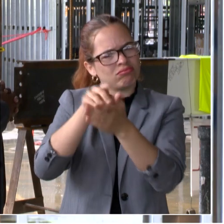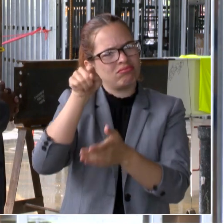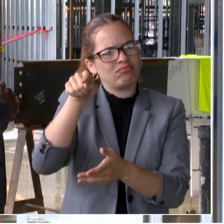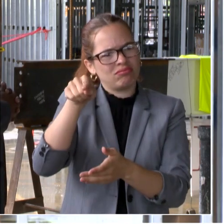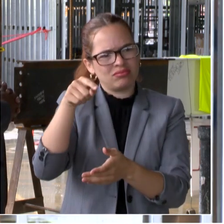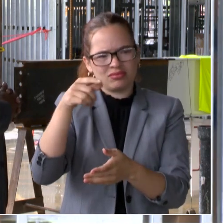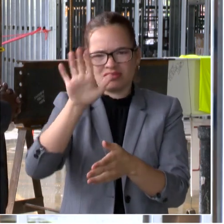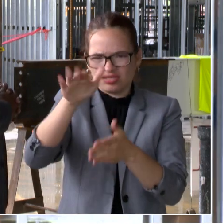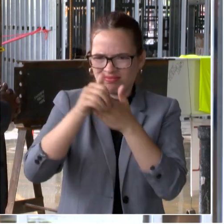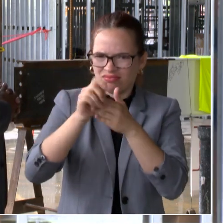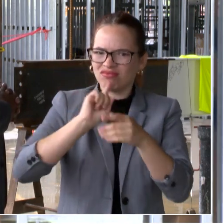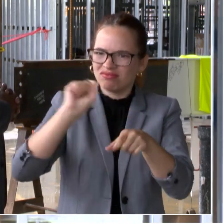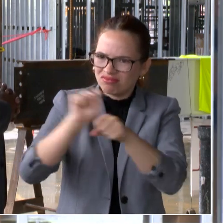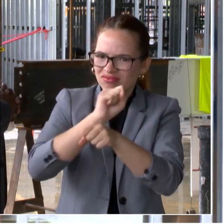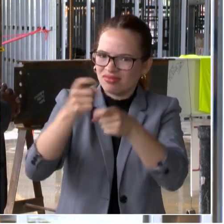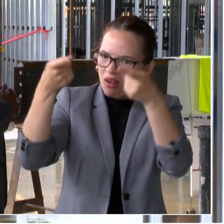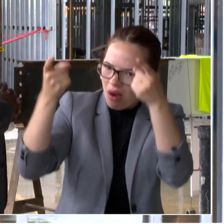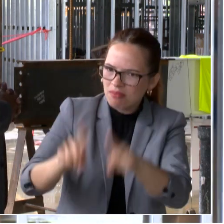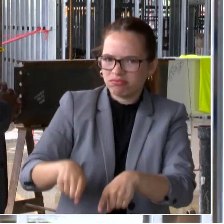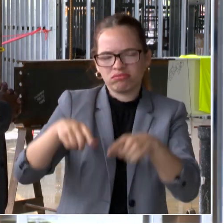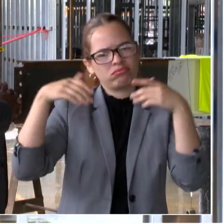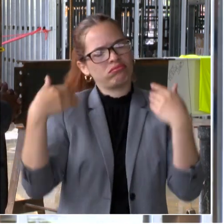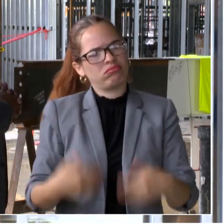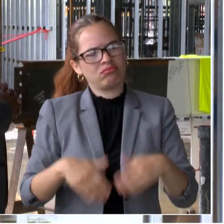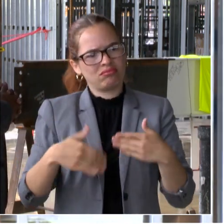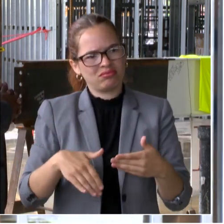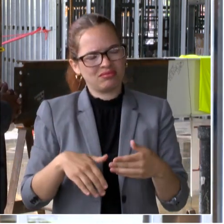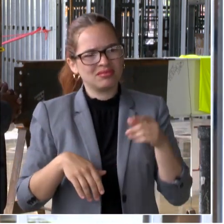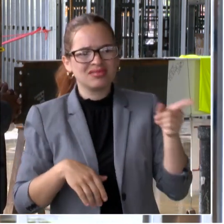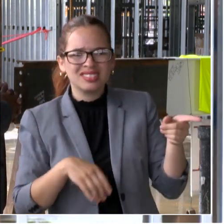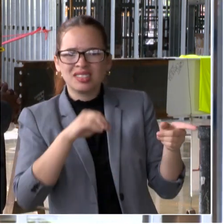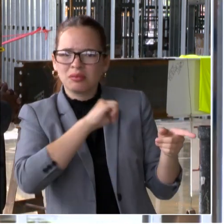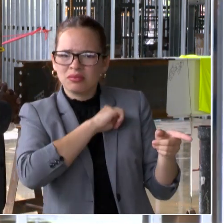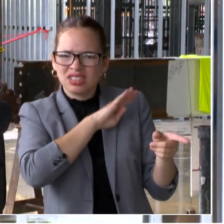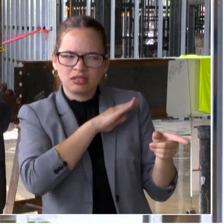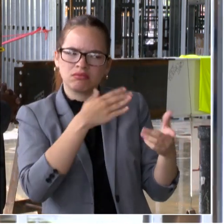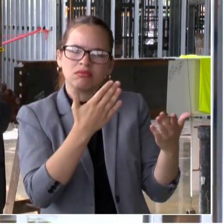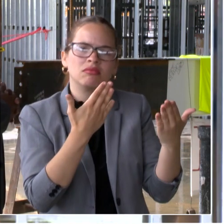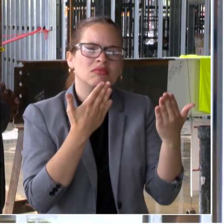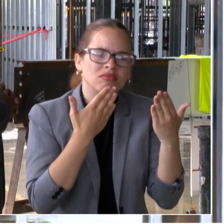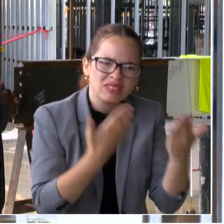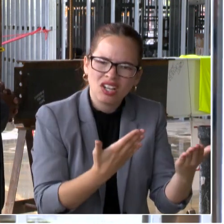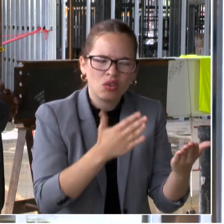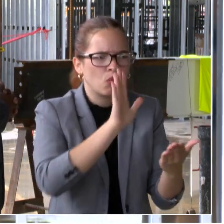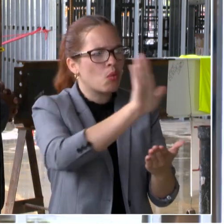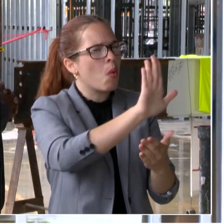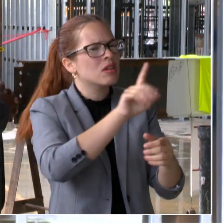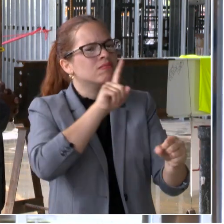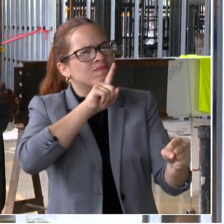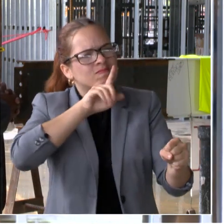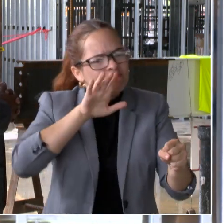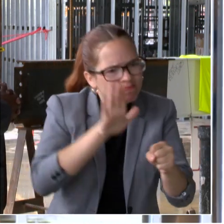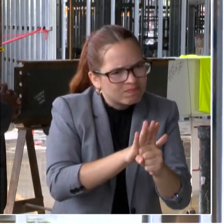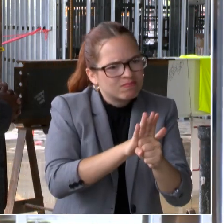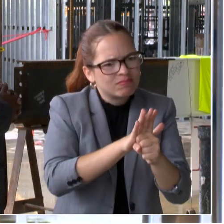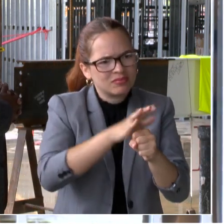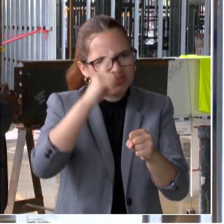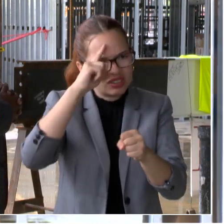with 13 local minorities, Ward 7 and 8 businesses right here on the campus of St. Elizabeth East. Give a round of applause for that. That's leadership.